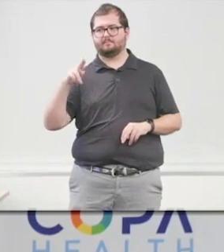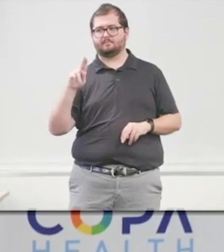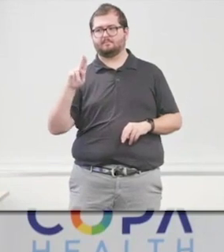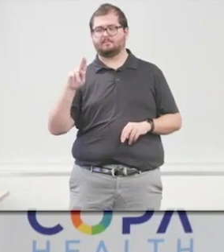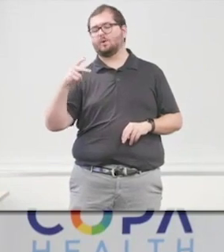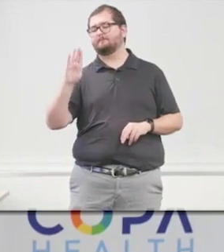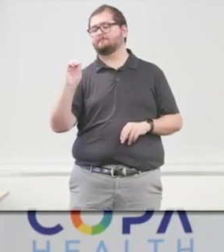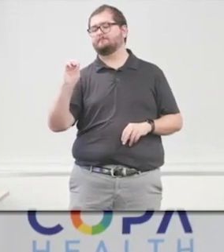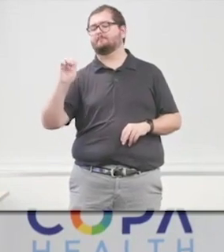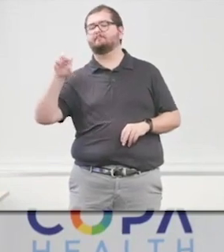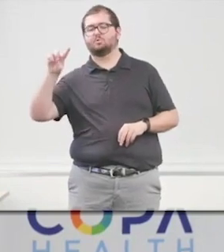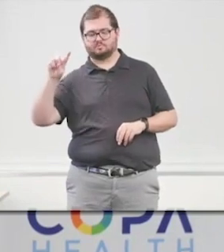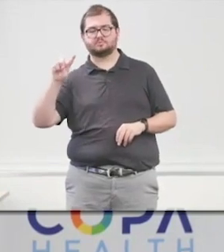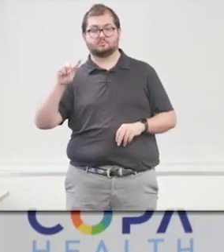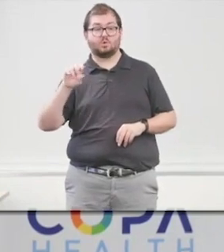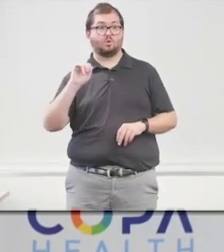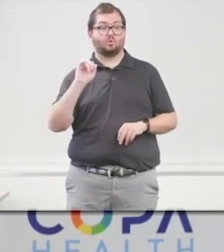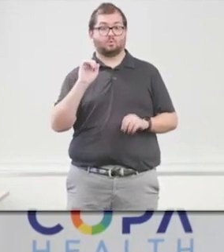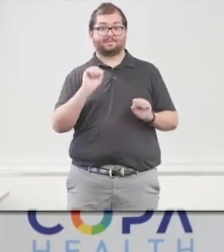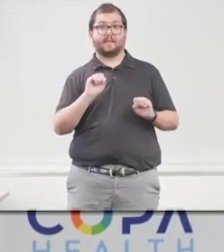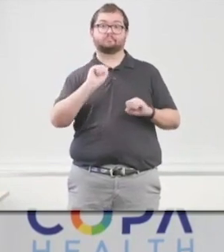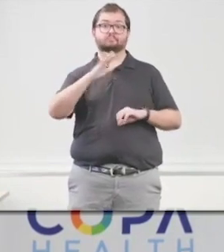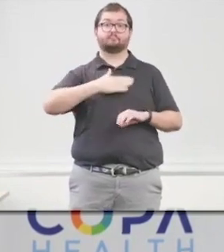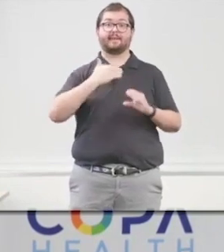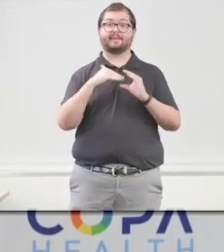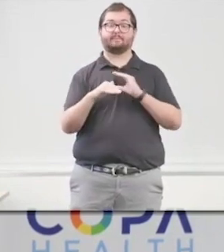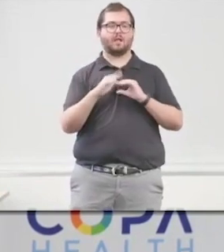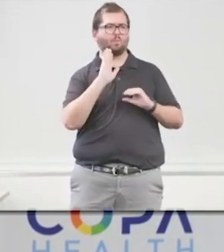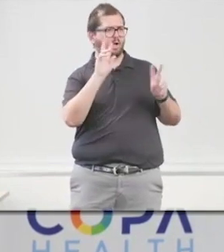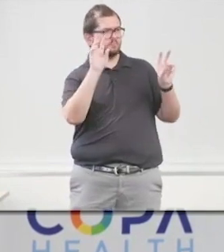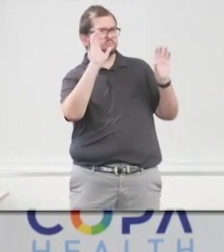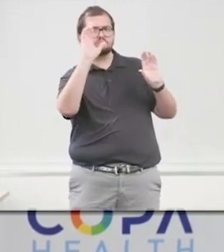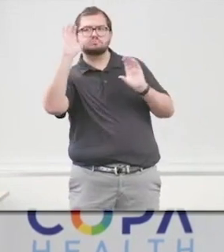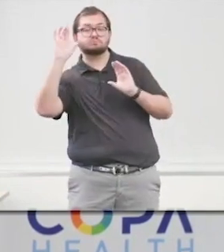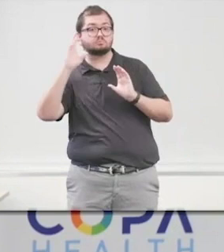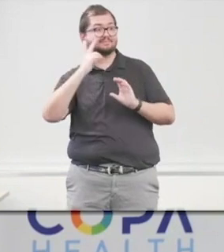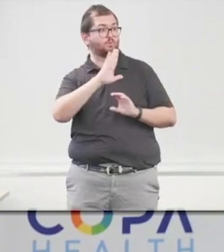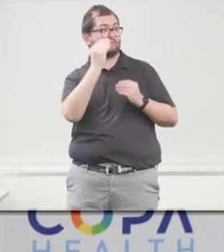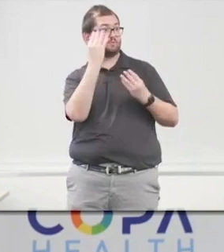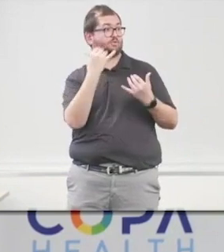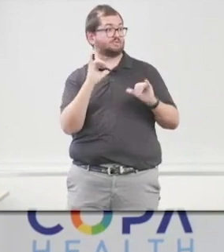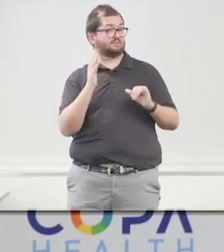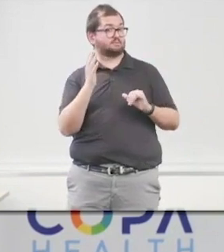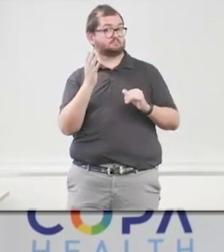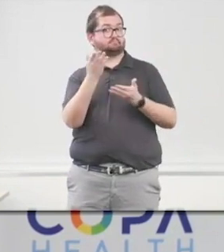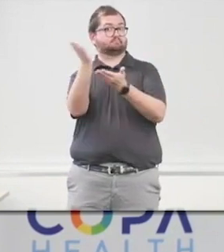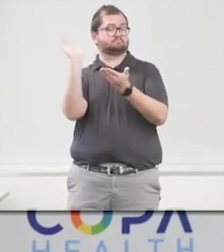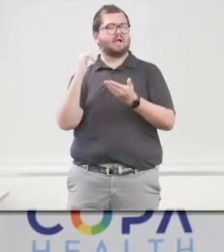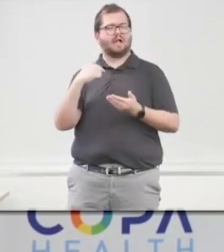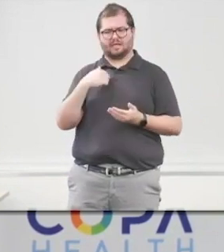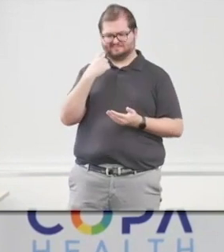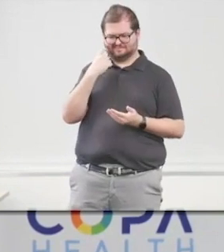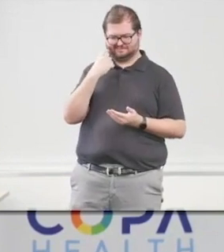been released based on your email. It's a good thing to look at and see. I did it a few months ago at our last